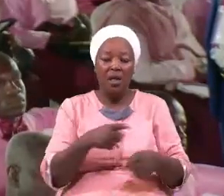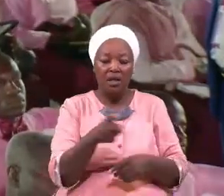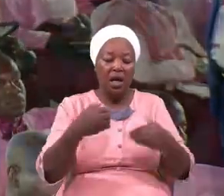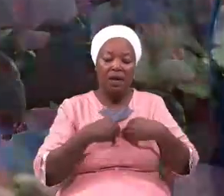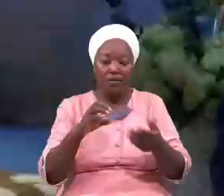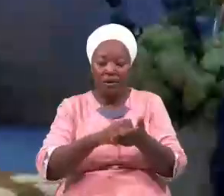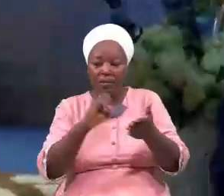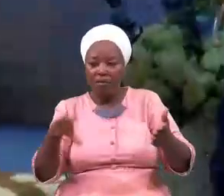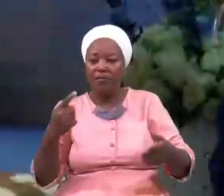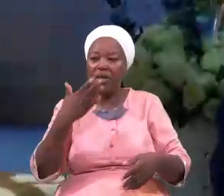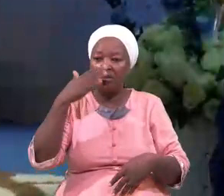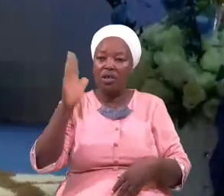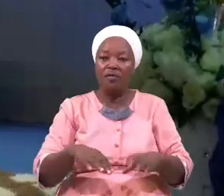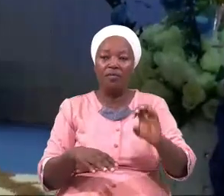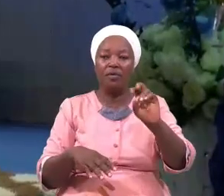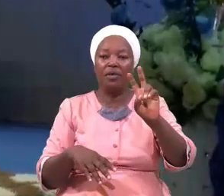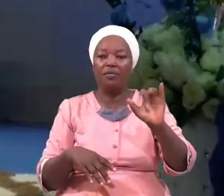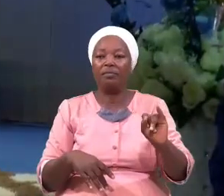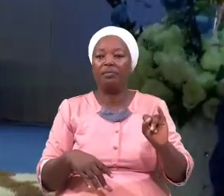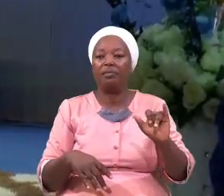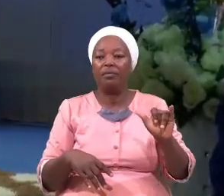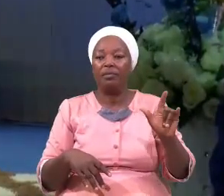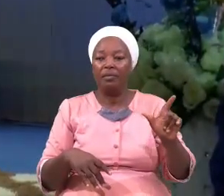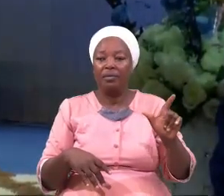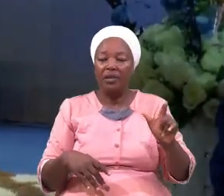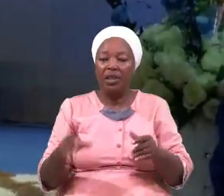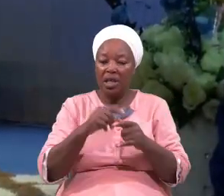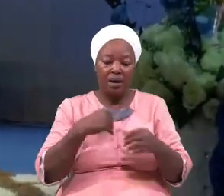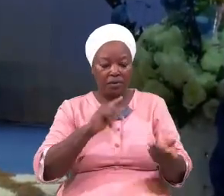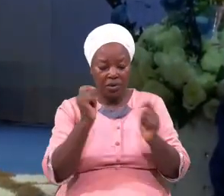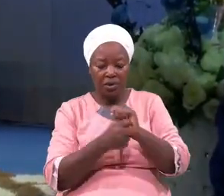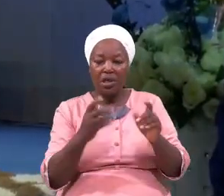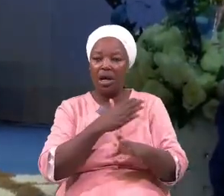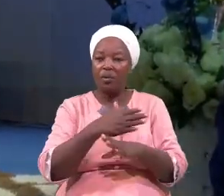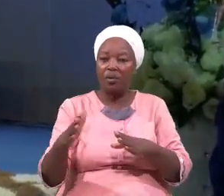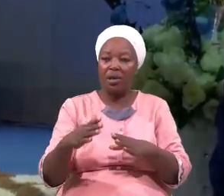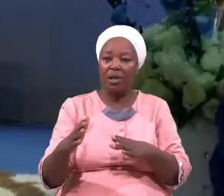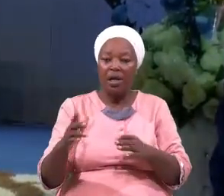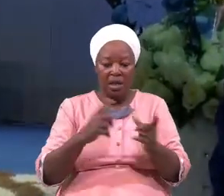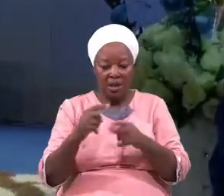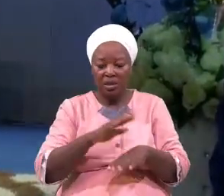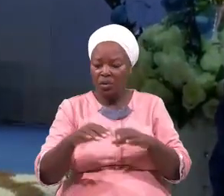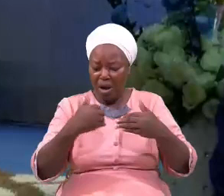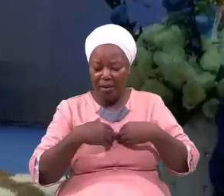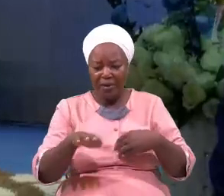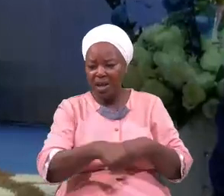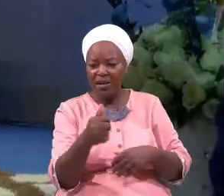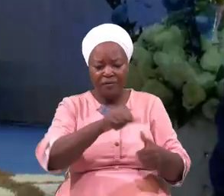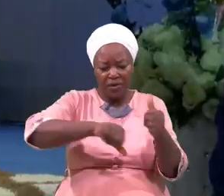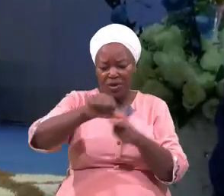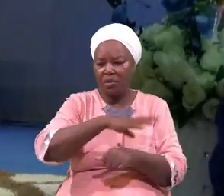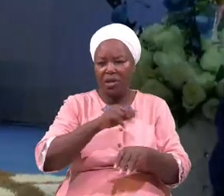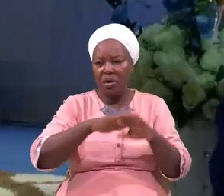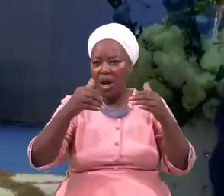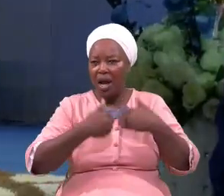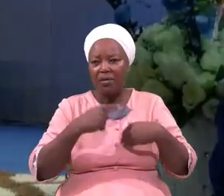the evil. They turned away. And they didn't have any fellowship. They didn't have